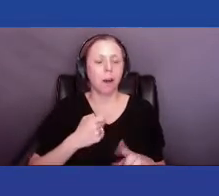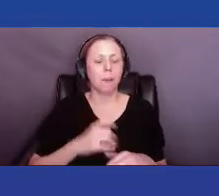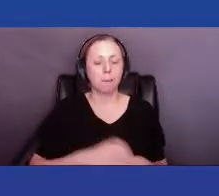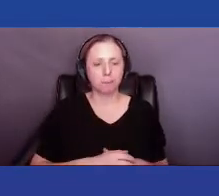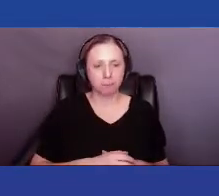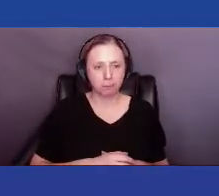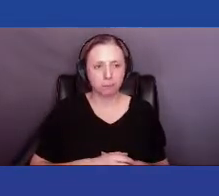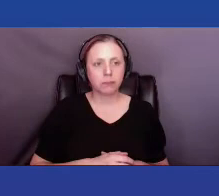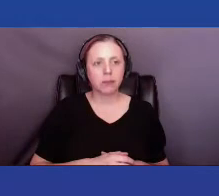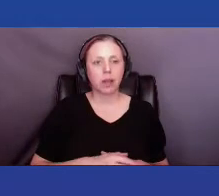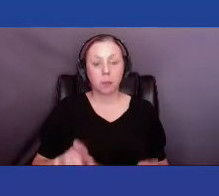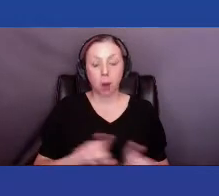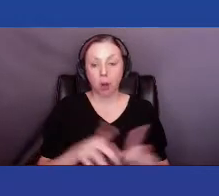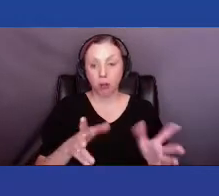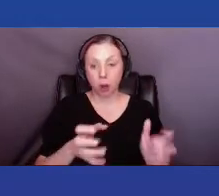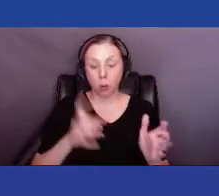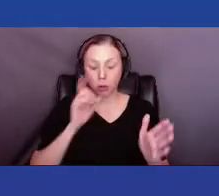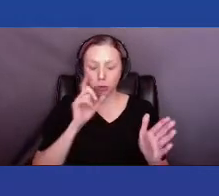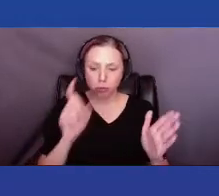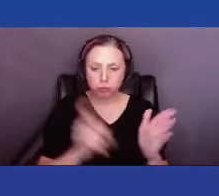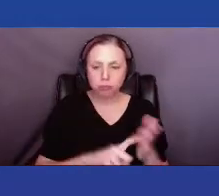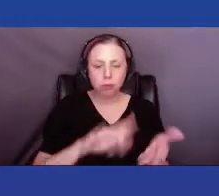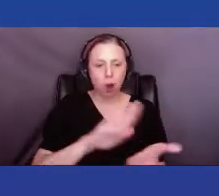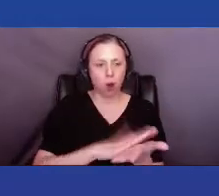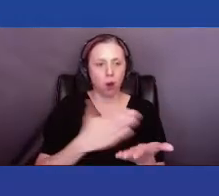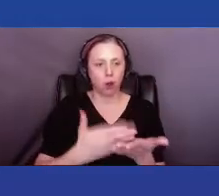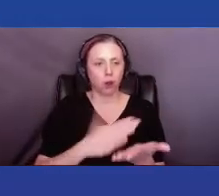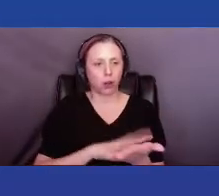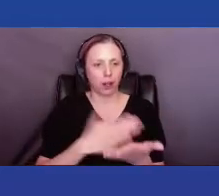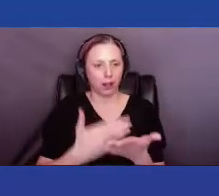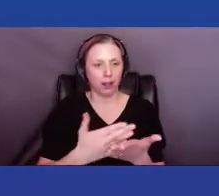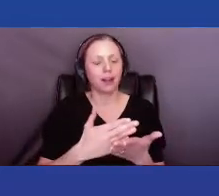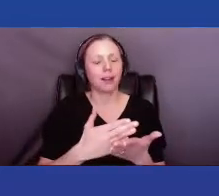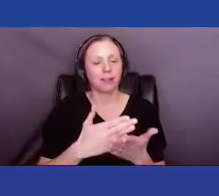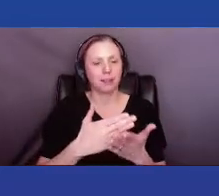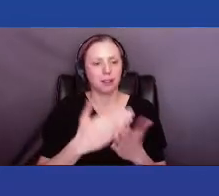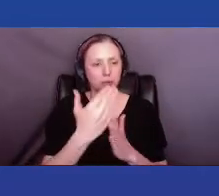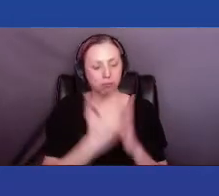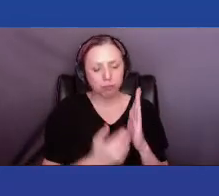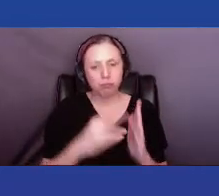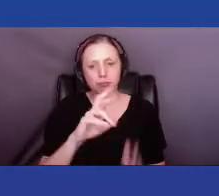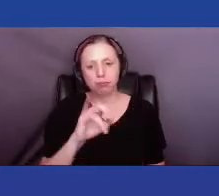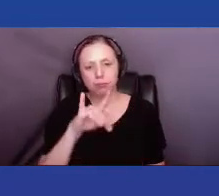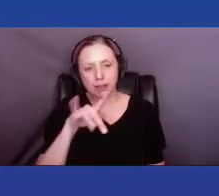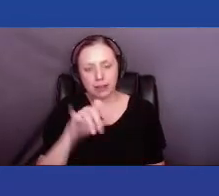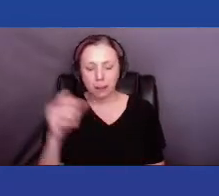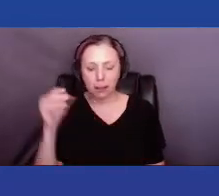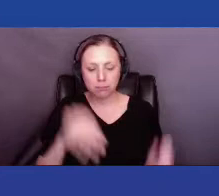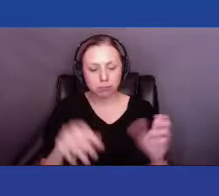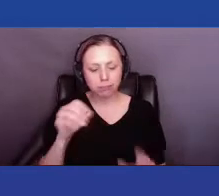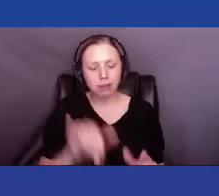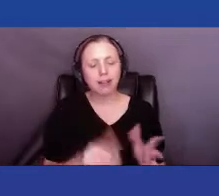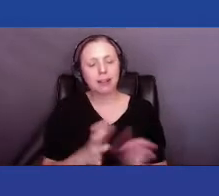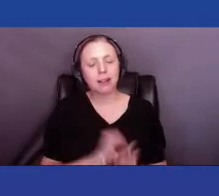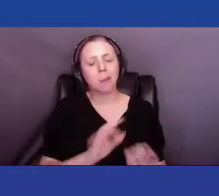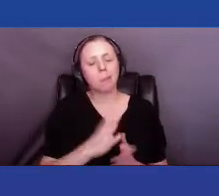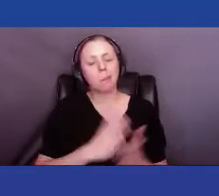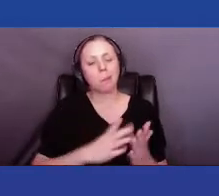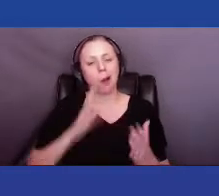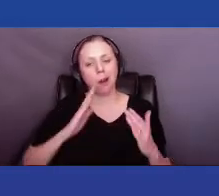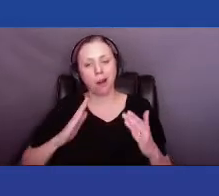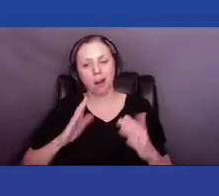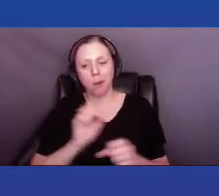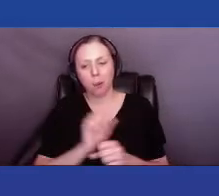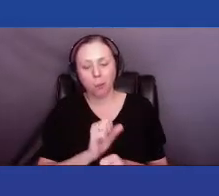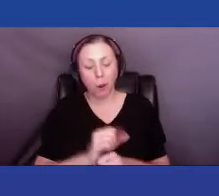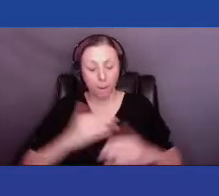also recognizing that recipes have become an important part of my work. As our bodies heal, how